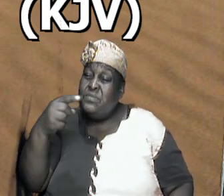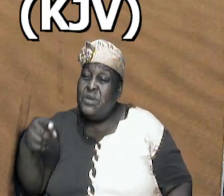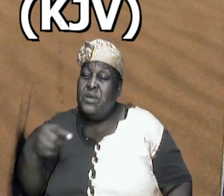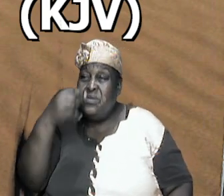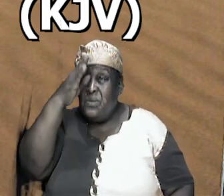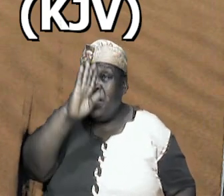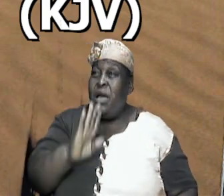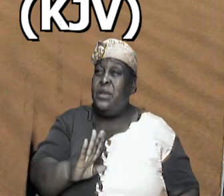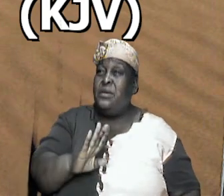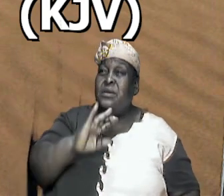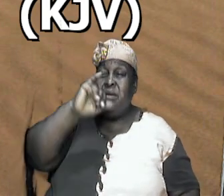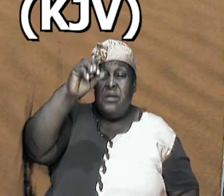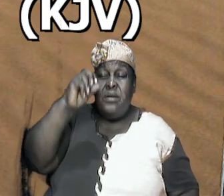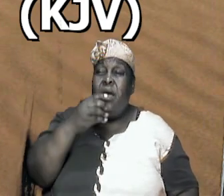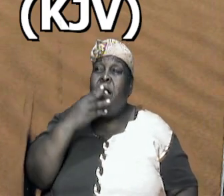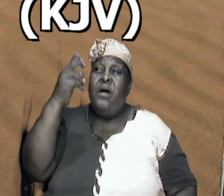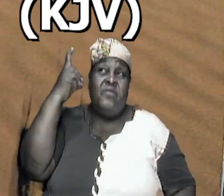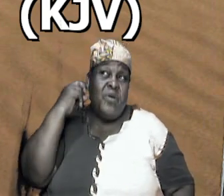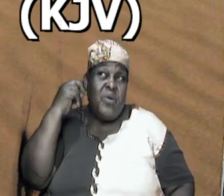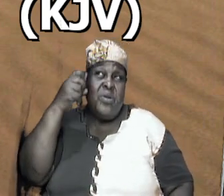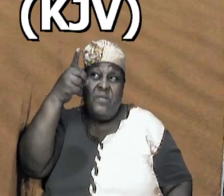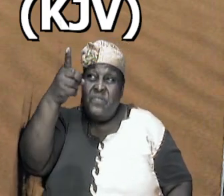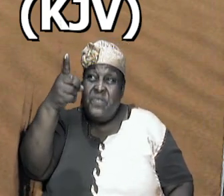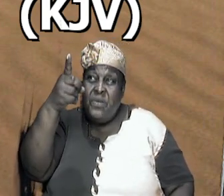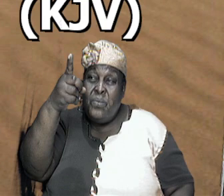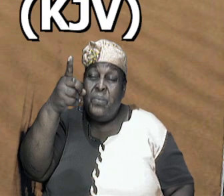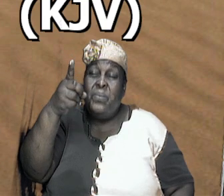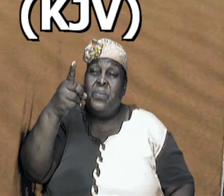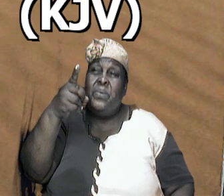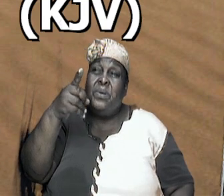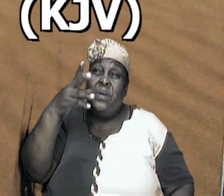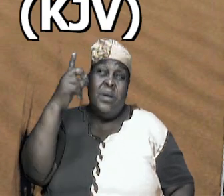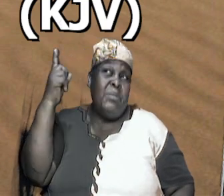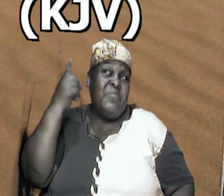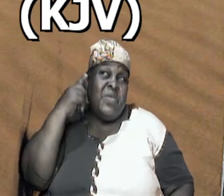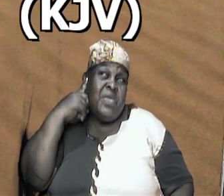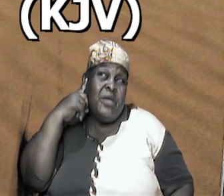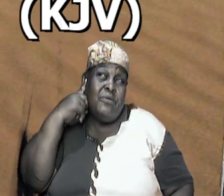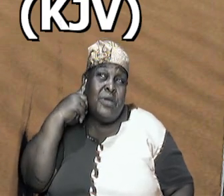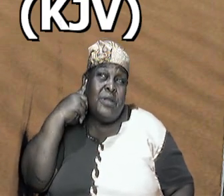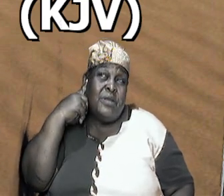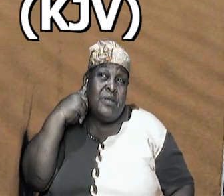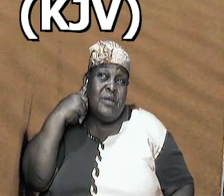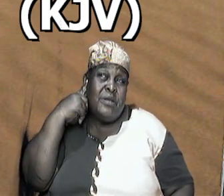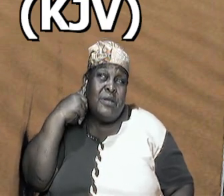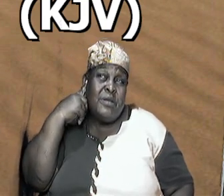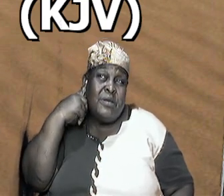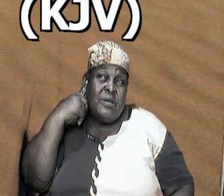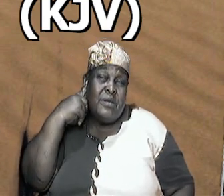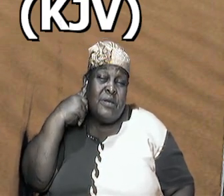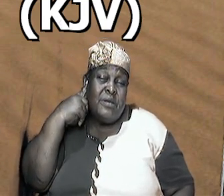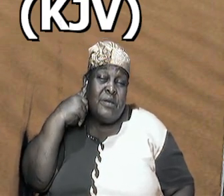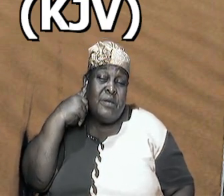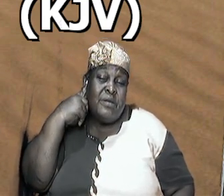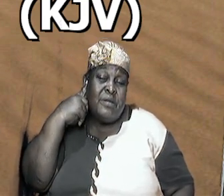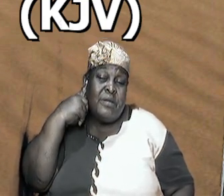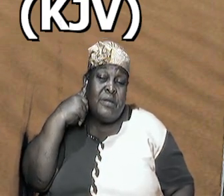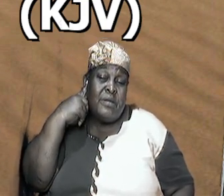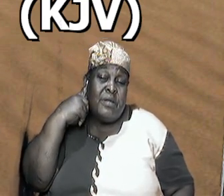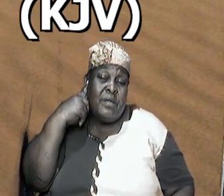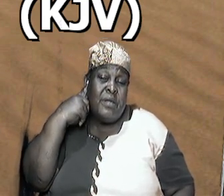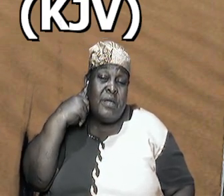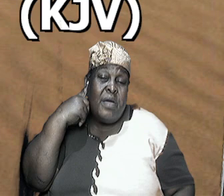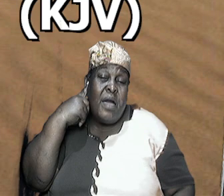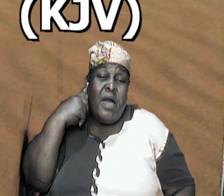referring to God, Job is saying, I have heard of thee, God, by the hearing of the ear.